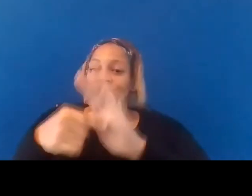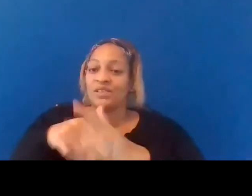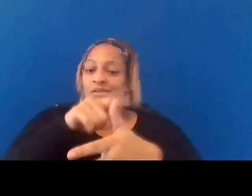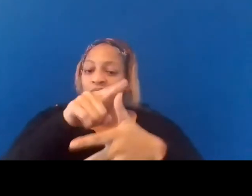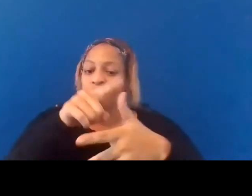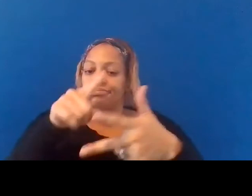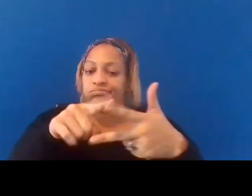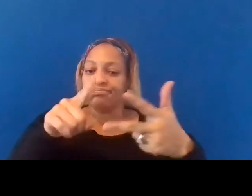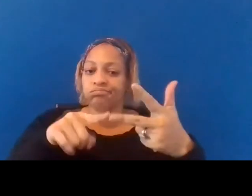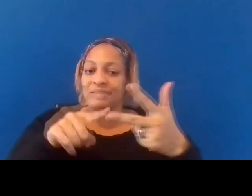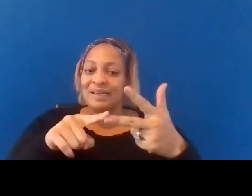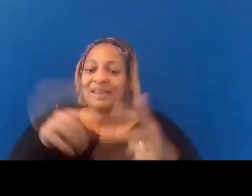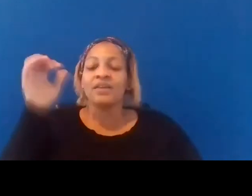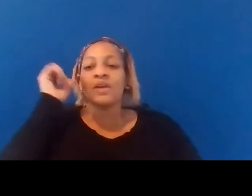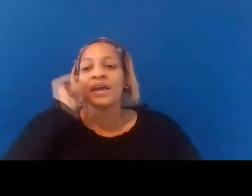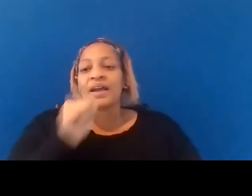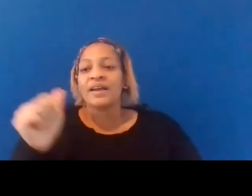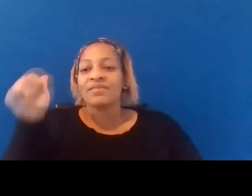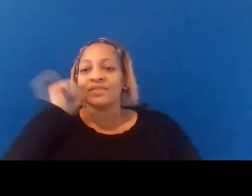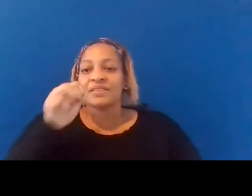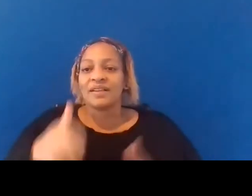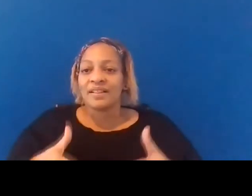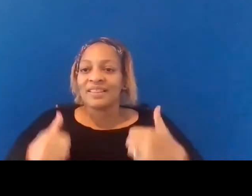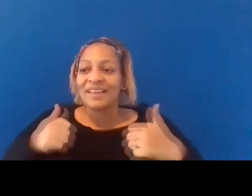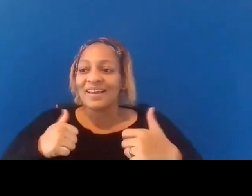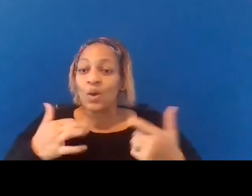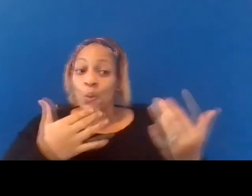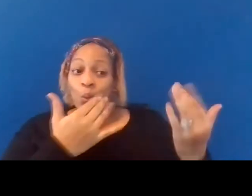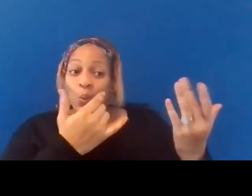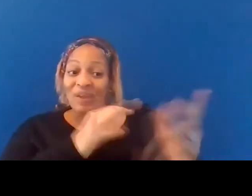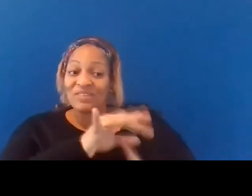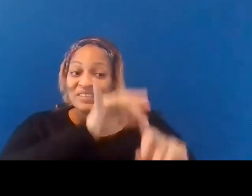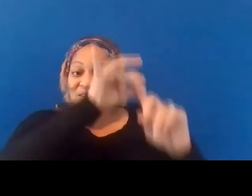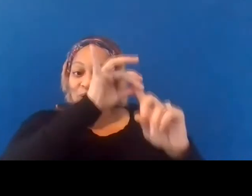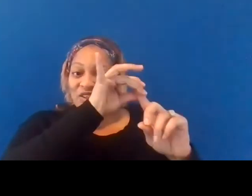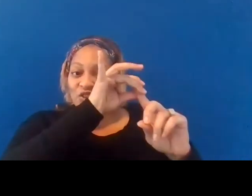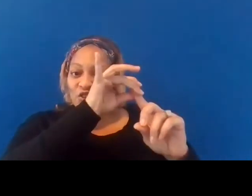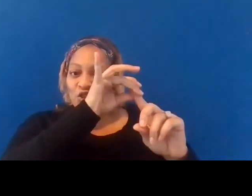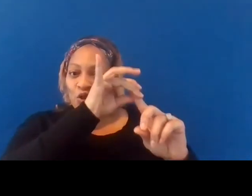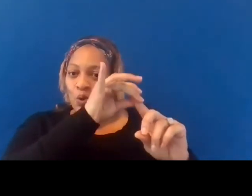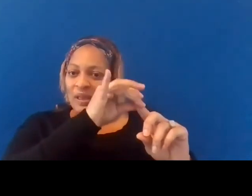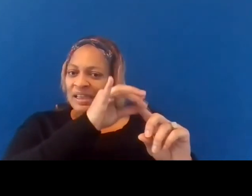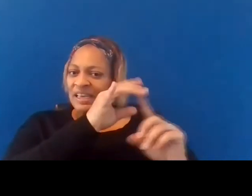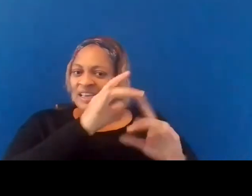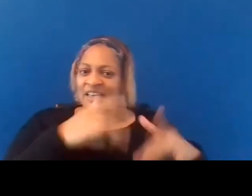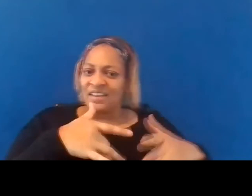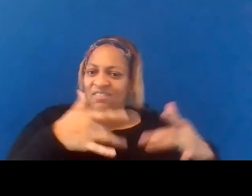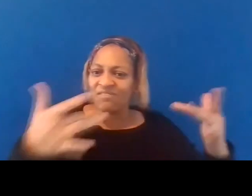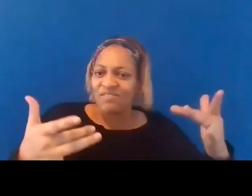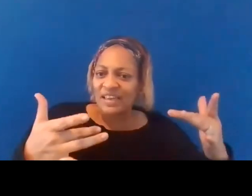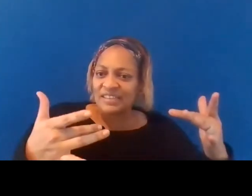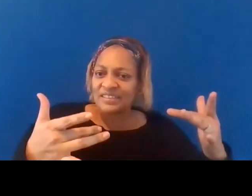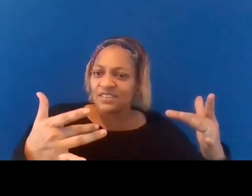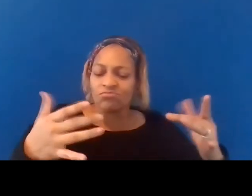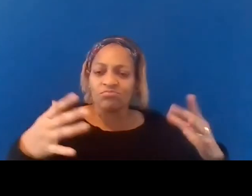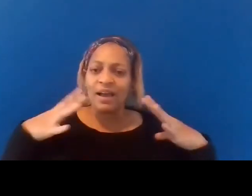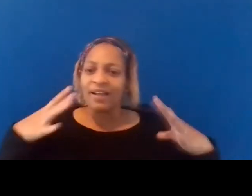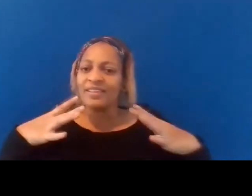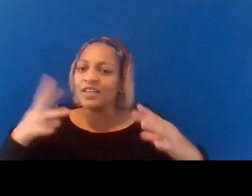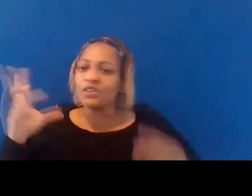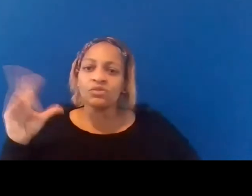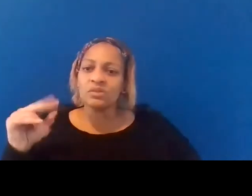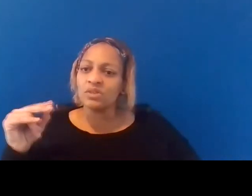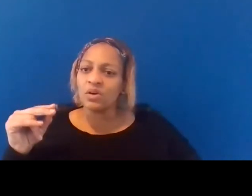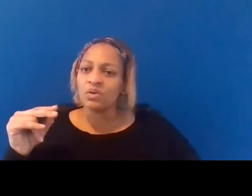life. Don't wait for special occasions to appreciate and celebrate and demonstrate as your daily life. Chat with four